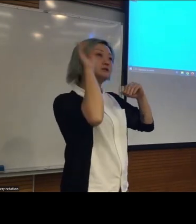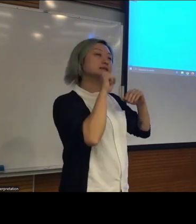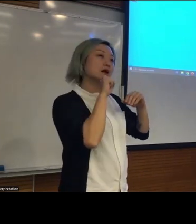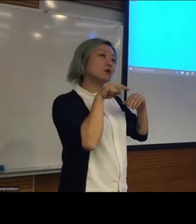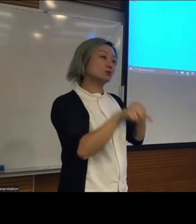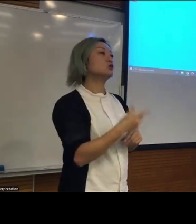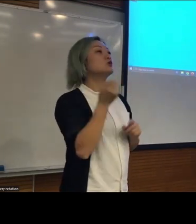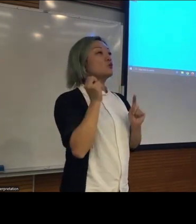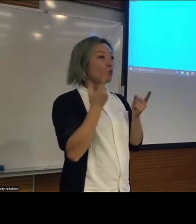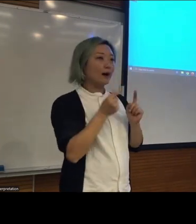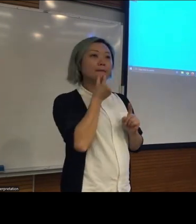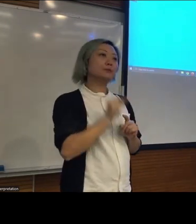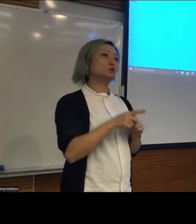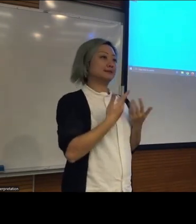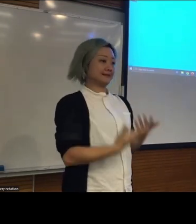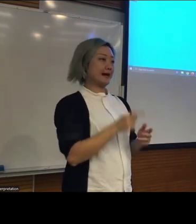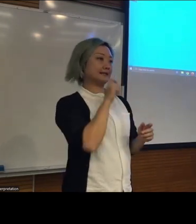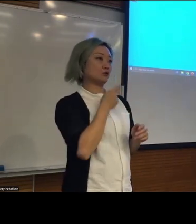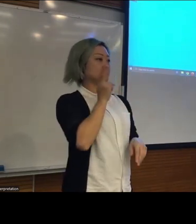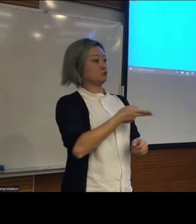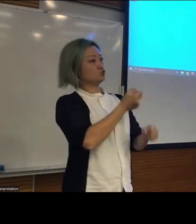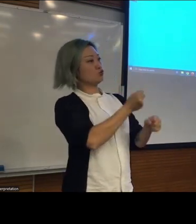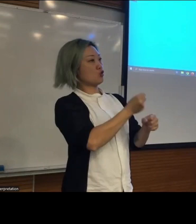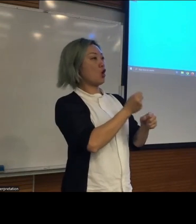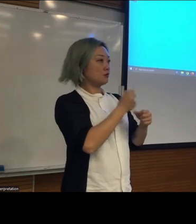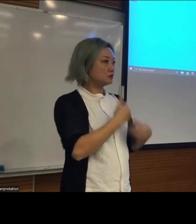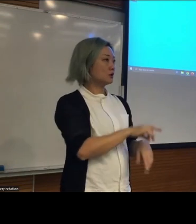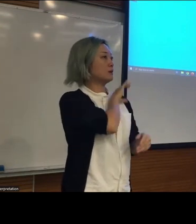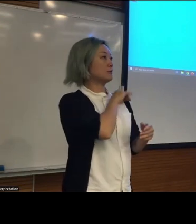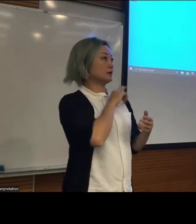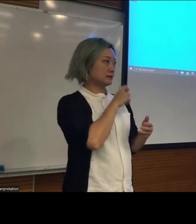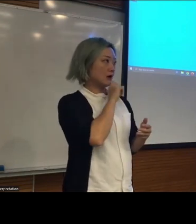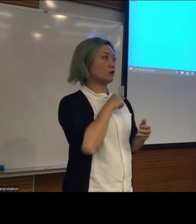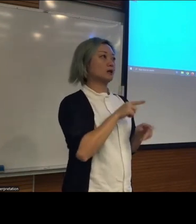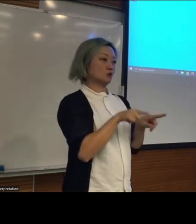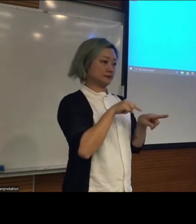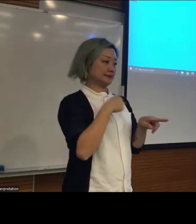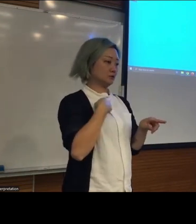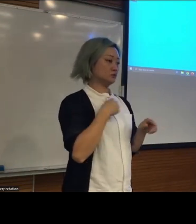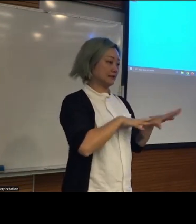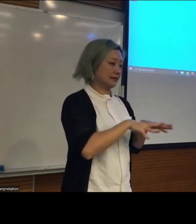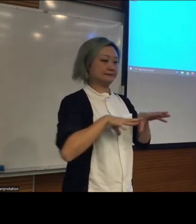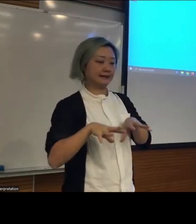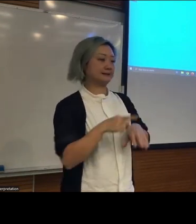about fulfilling one task after another in the process of interpreting.